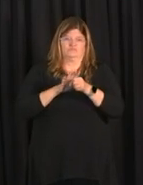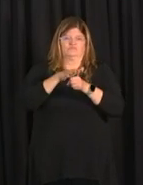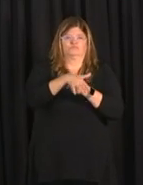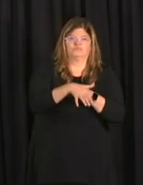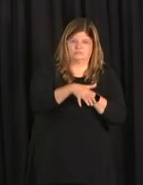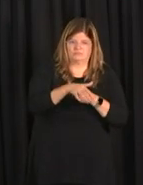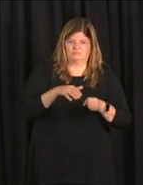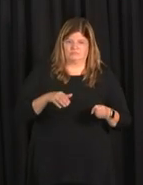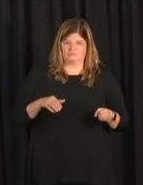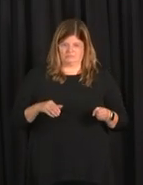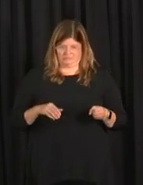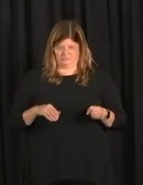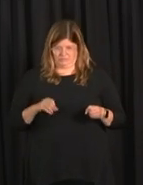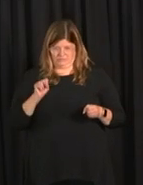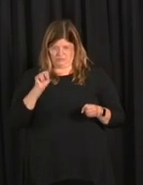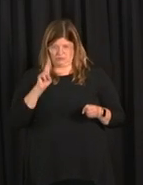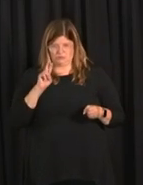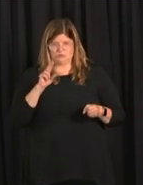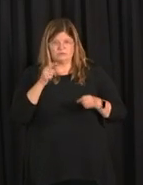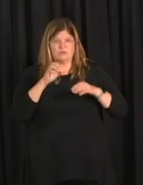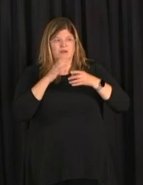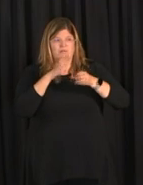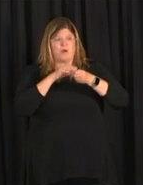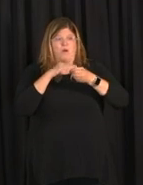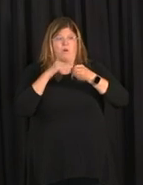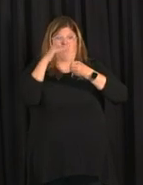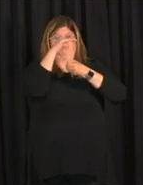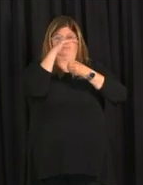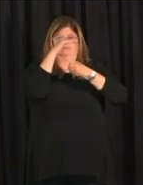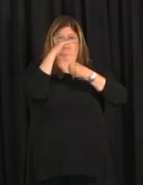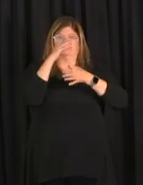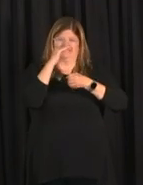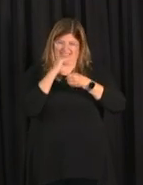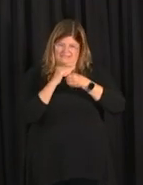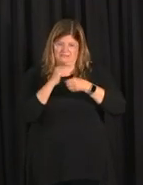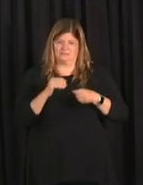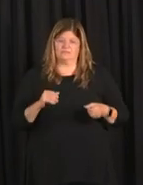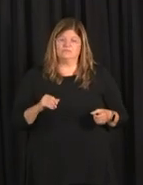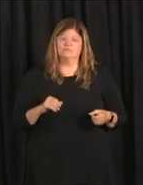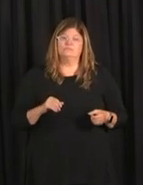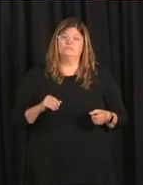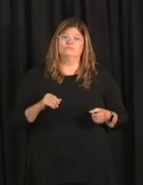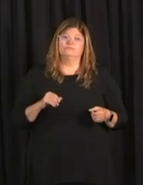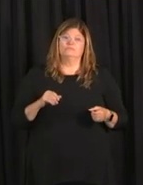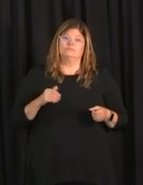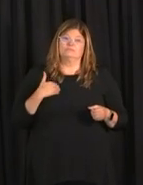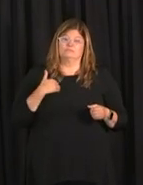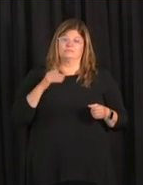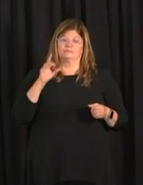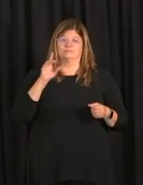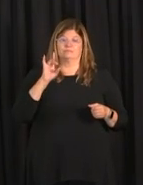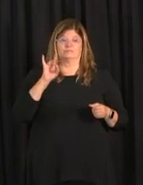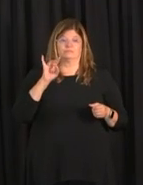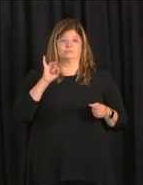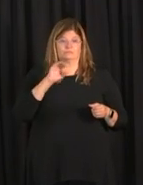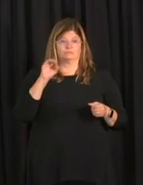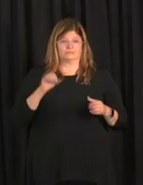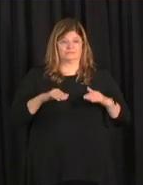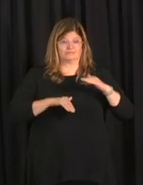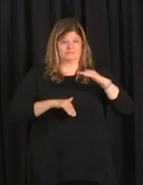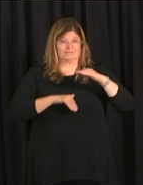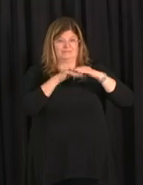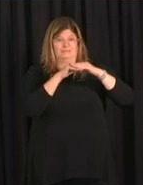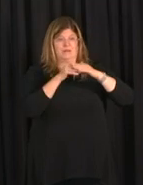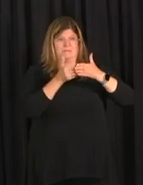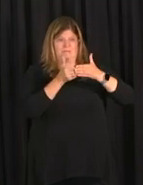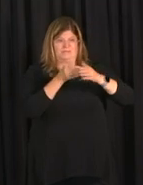define that one, the district sits at 80% capacity on a regular basis, pre-COVID.